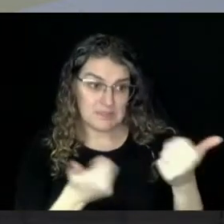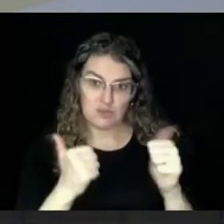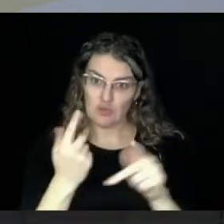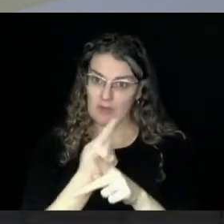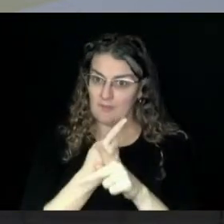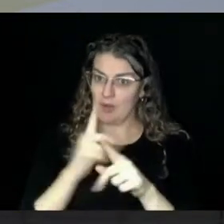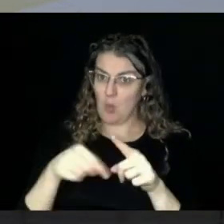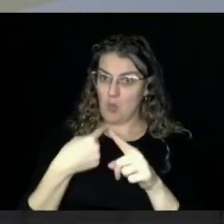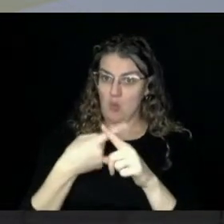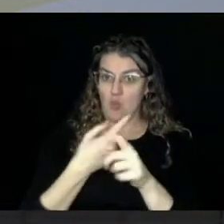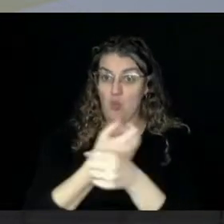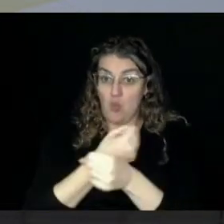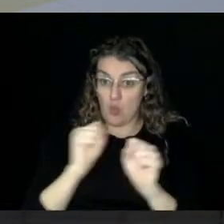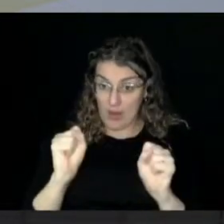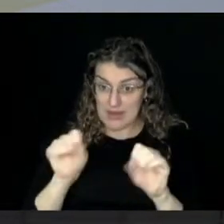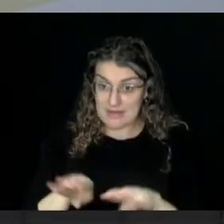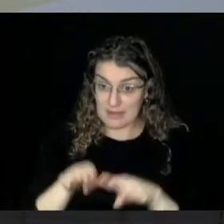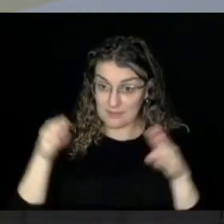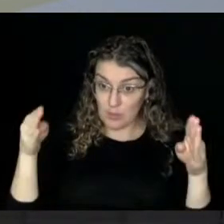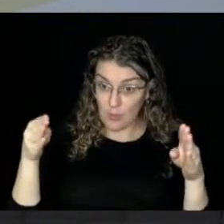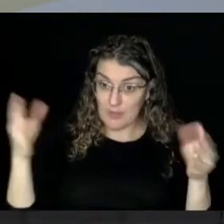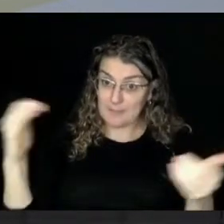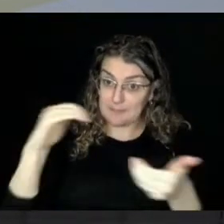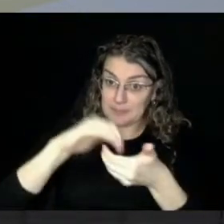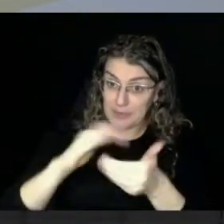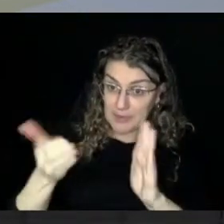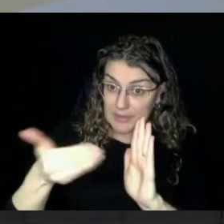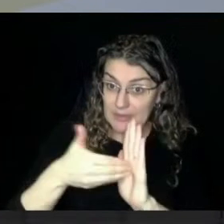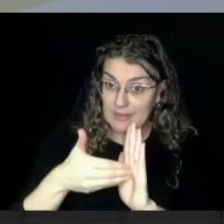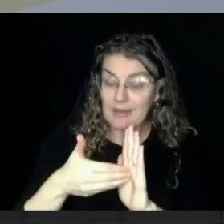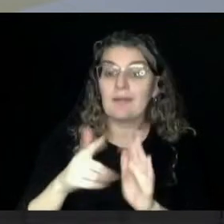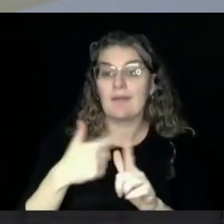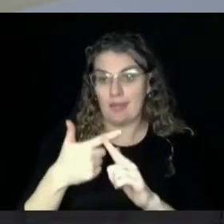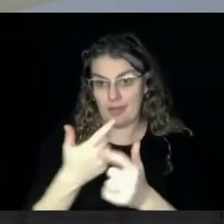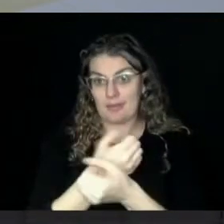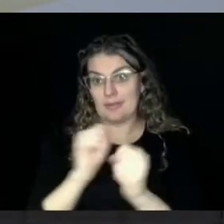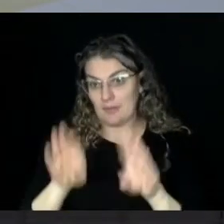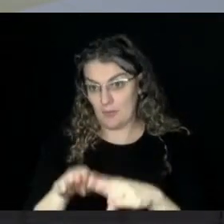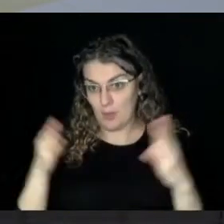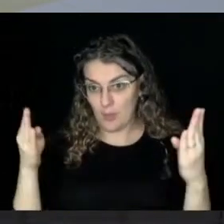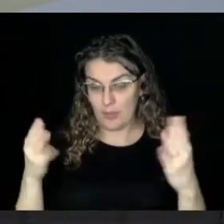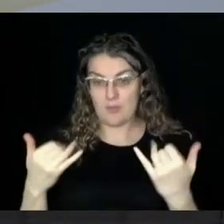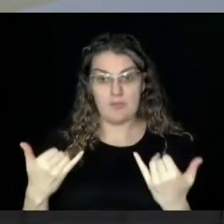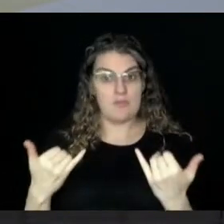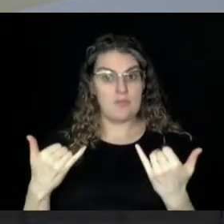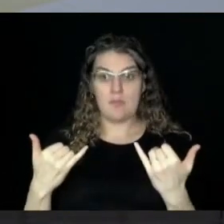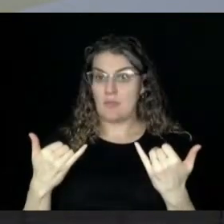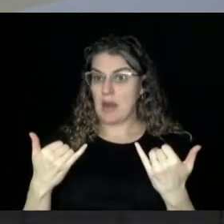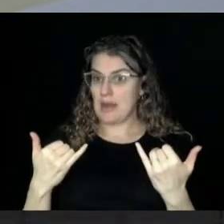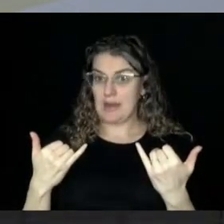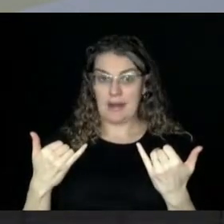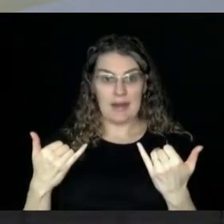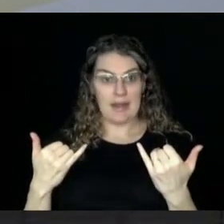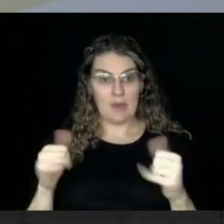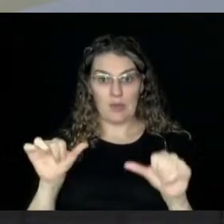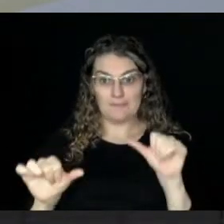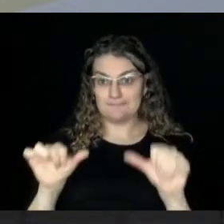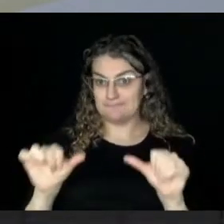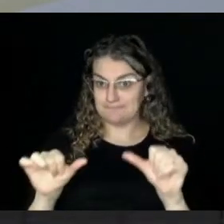partners and not just the Maritimes, but also Dr. Fitzgerald in Newfoundland.